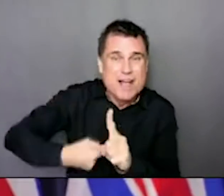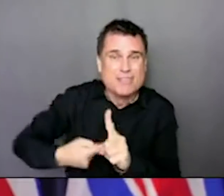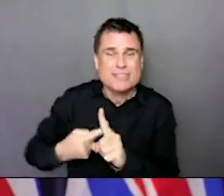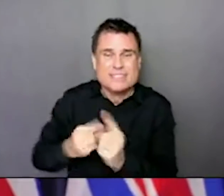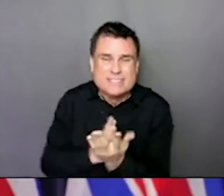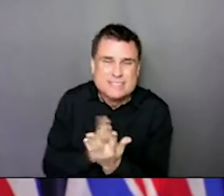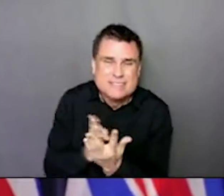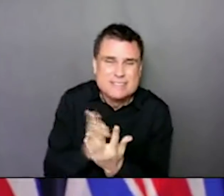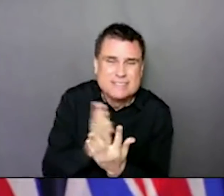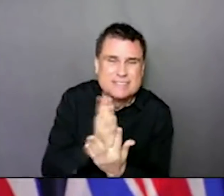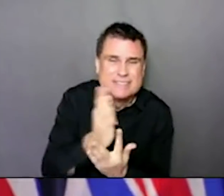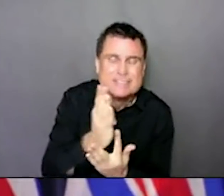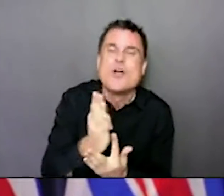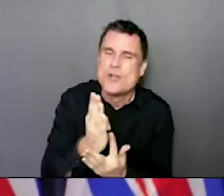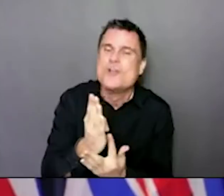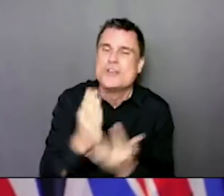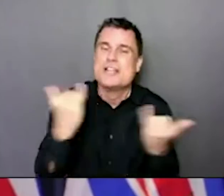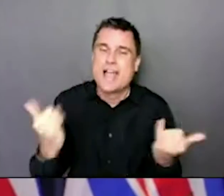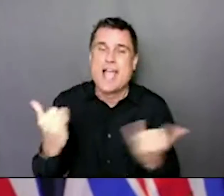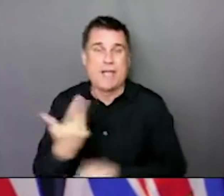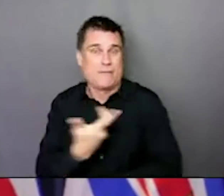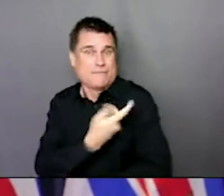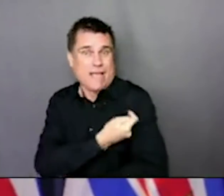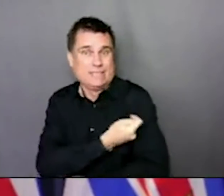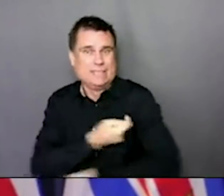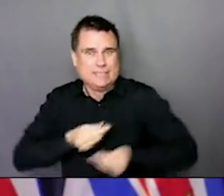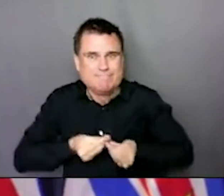coming online. As of yesterday,